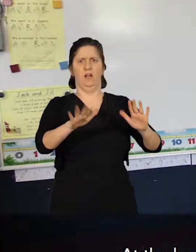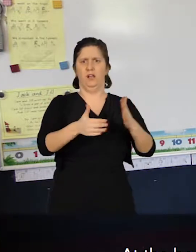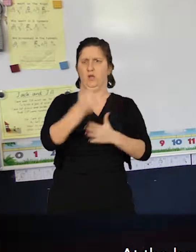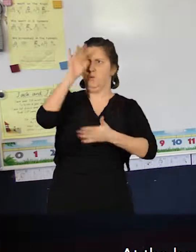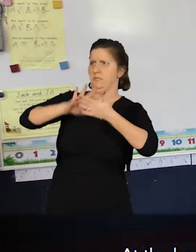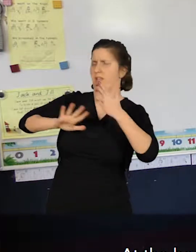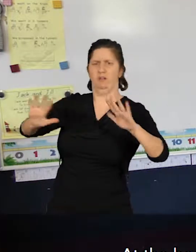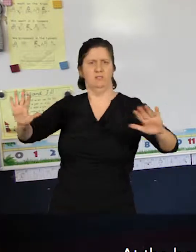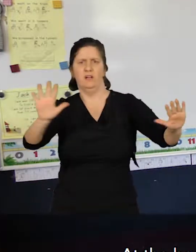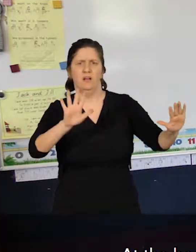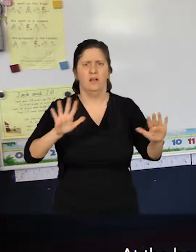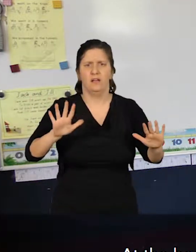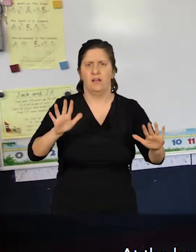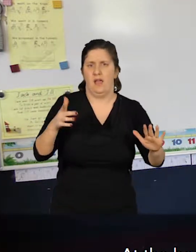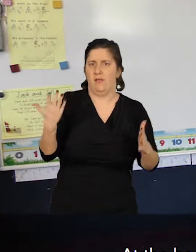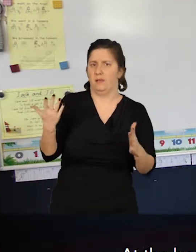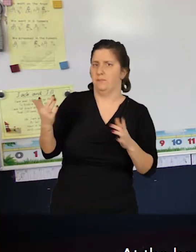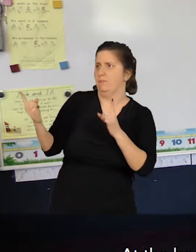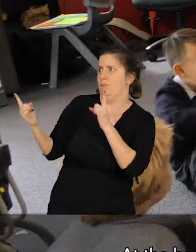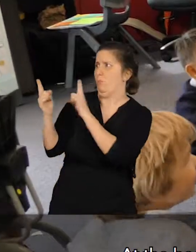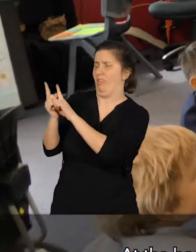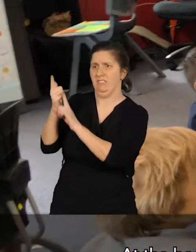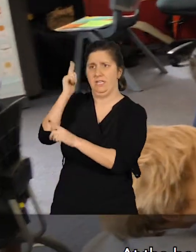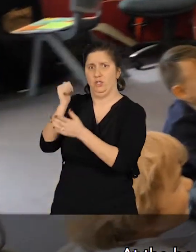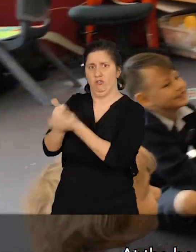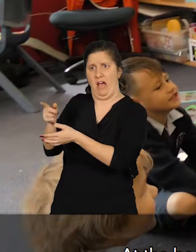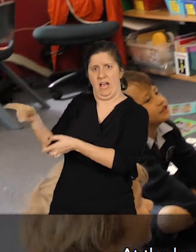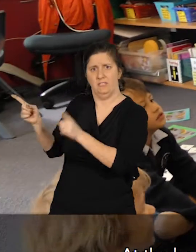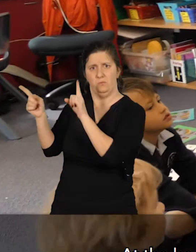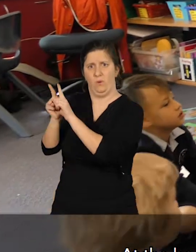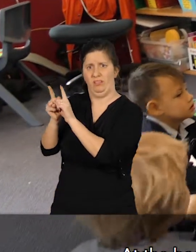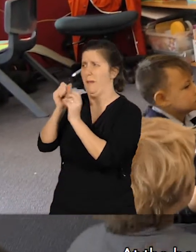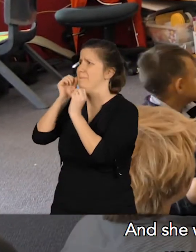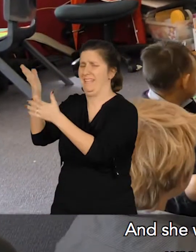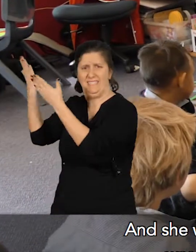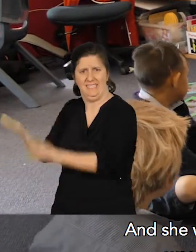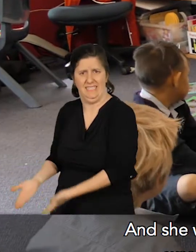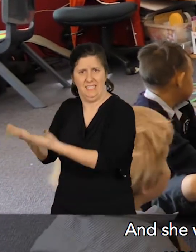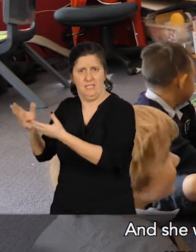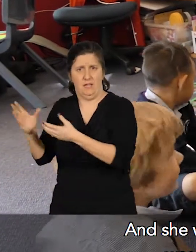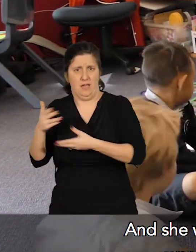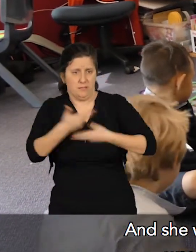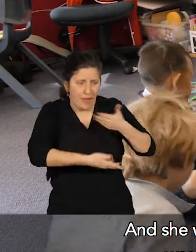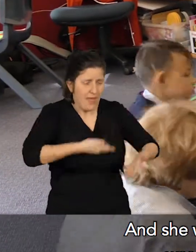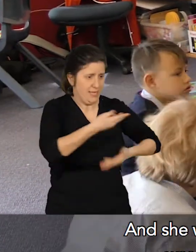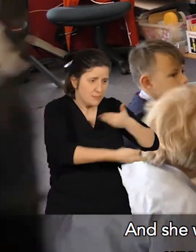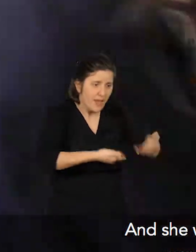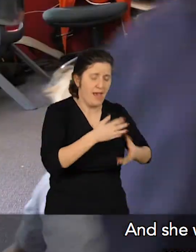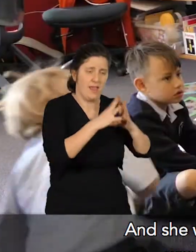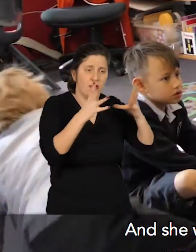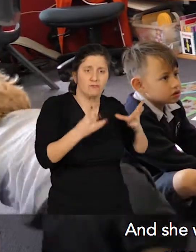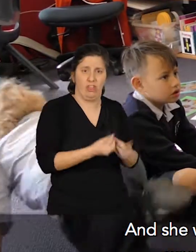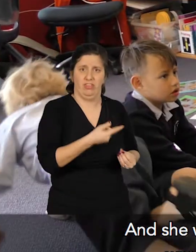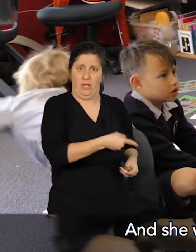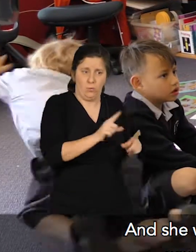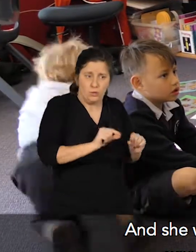him. At the beginning, he played a lot with his teacher aide, and she was amazing. She explained everything that was